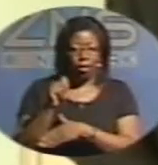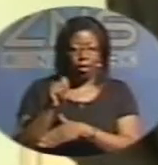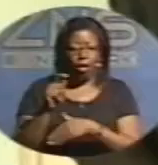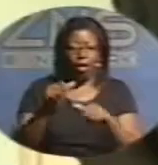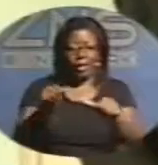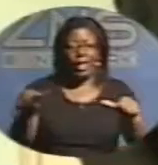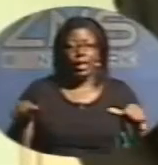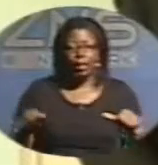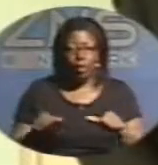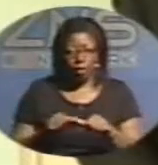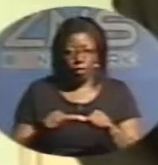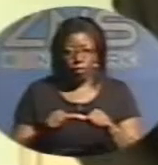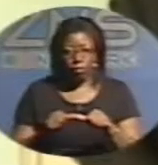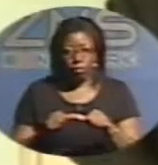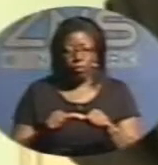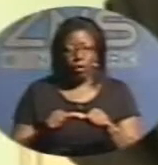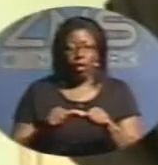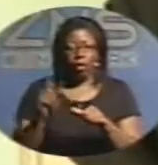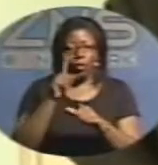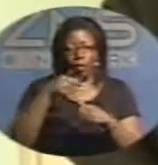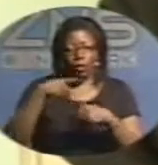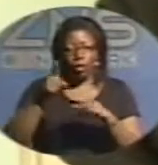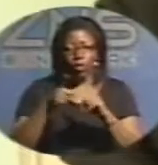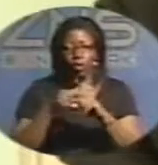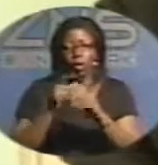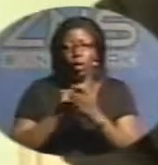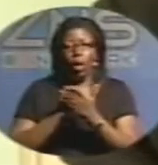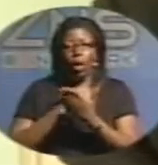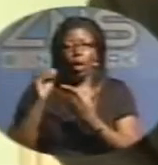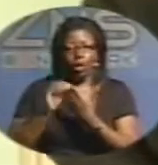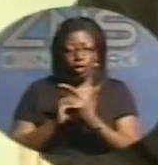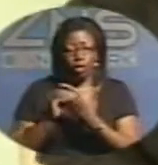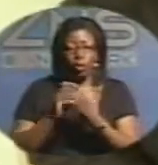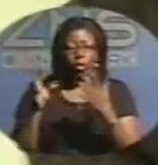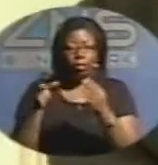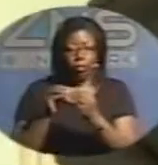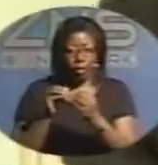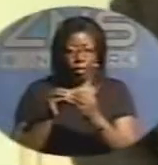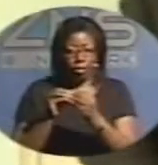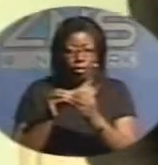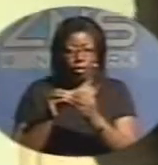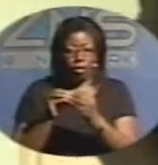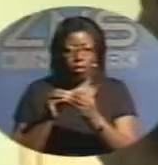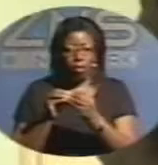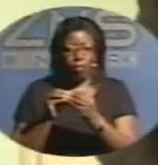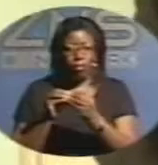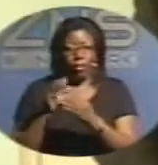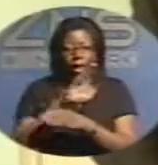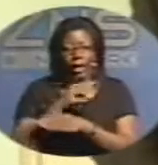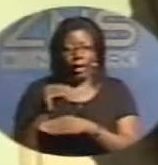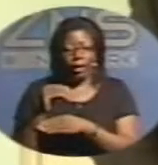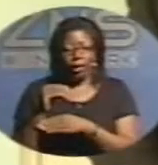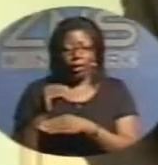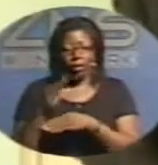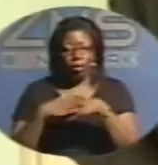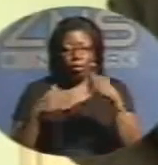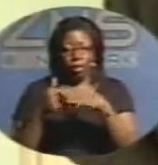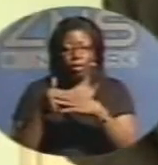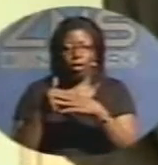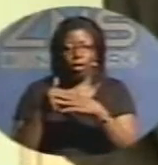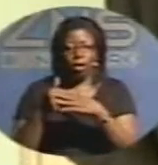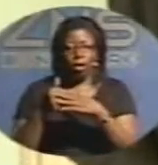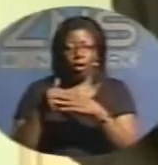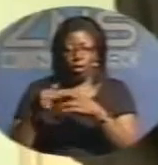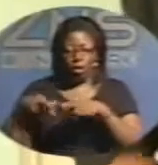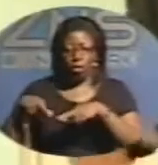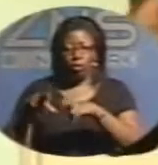and Assange, we had to go up there for this October meet where we only had one athlete, Elaine. We had to actually build a runway for the triple